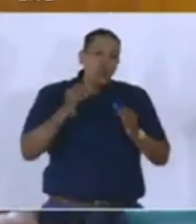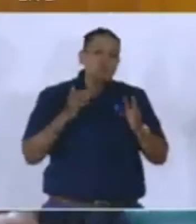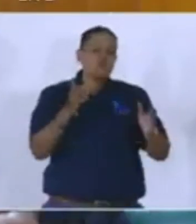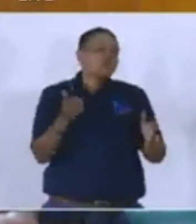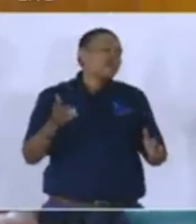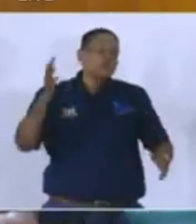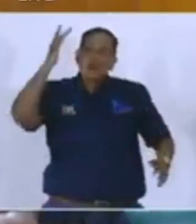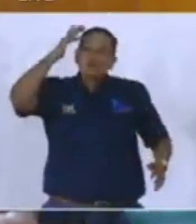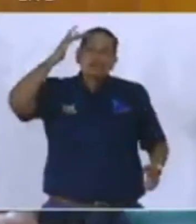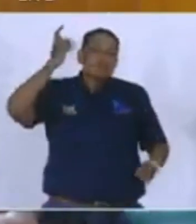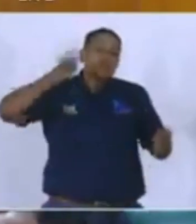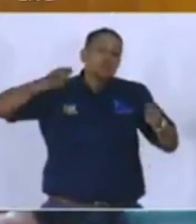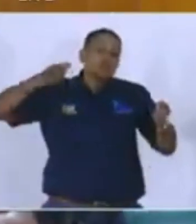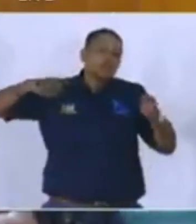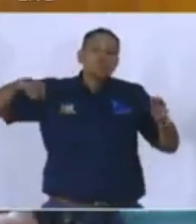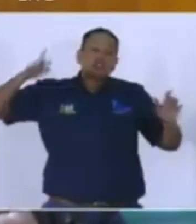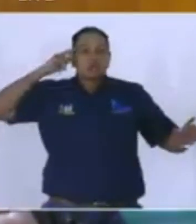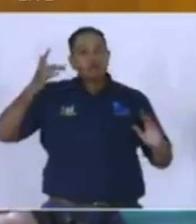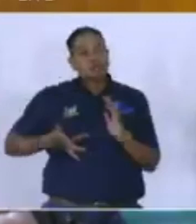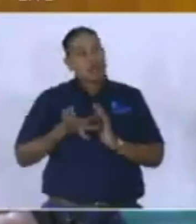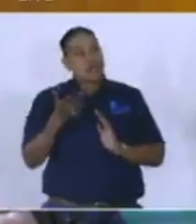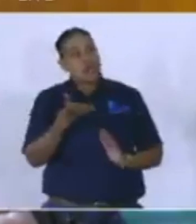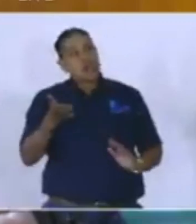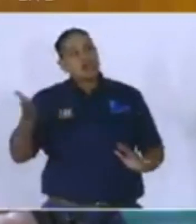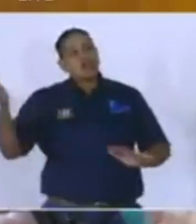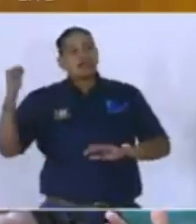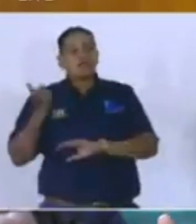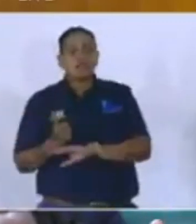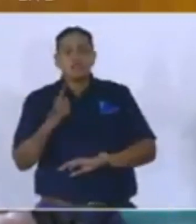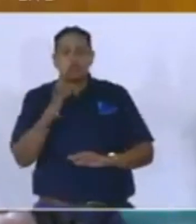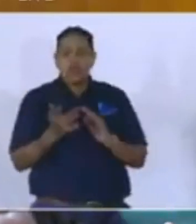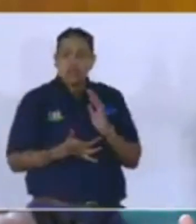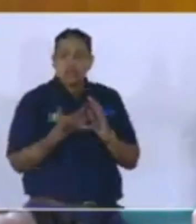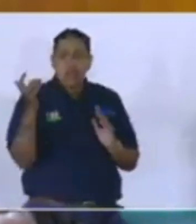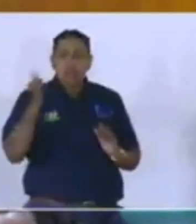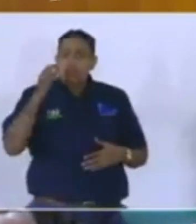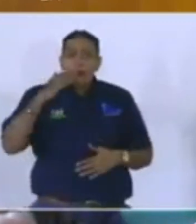production. So technology is not bad.